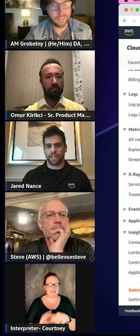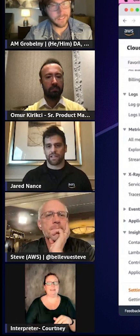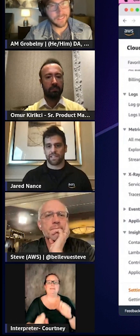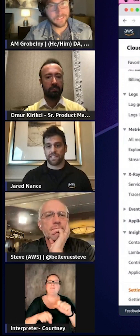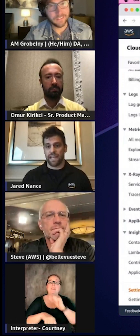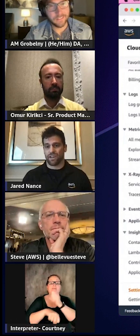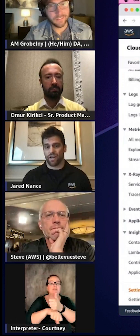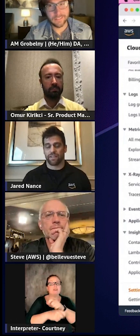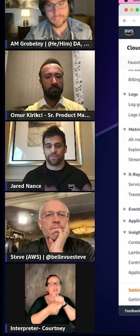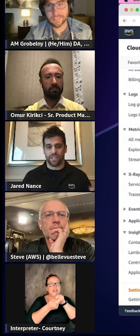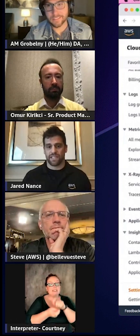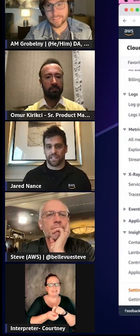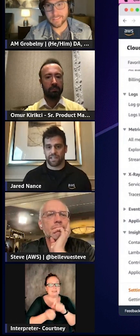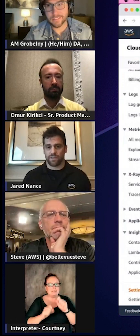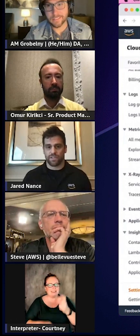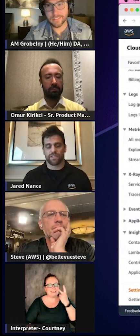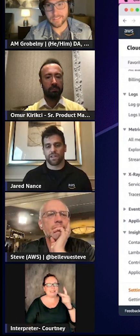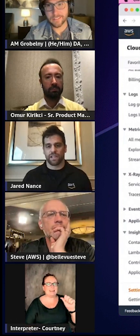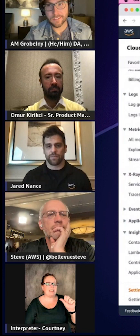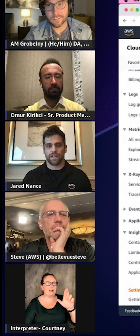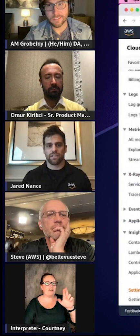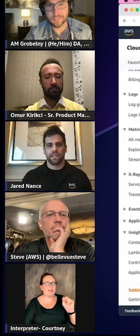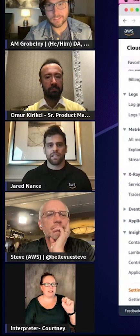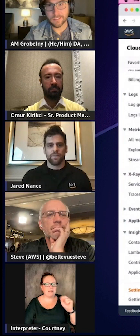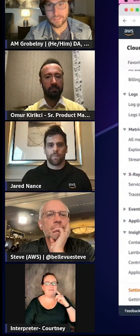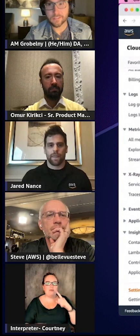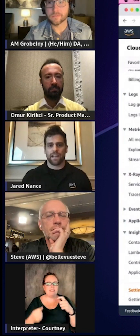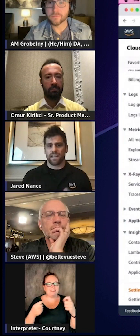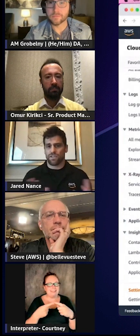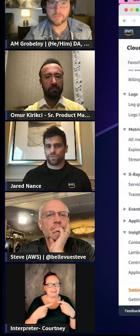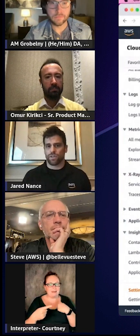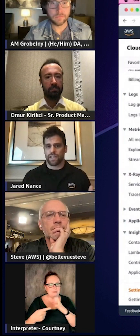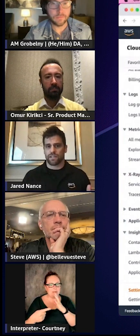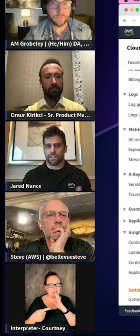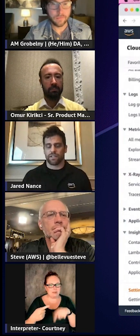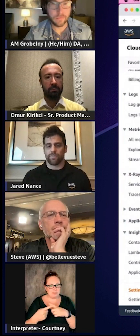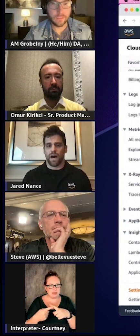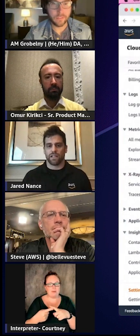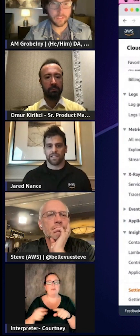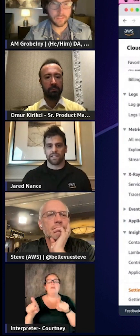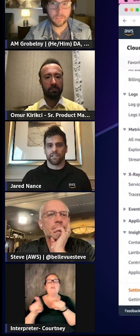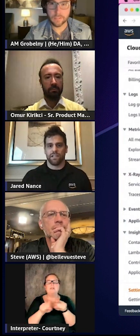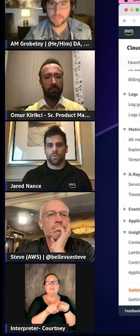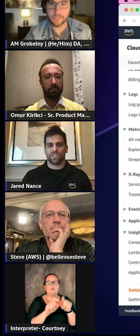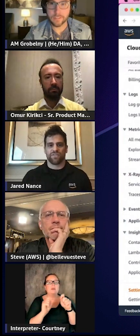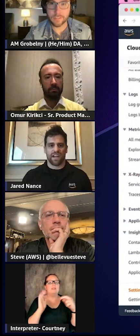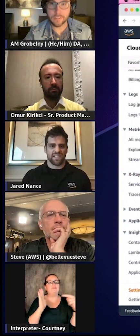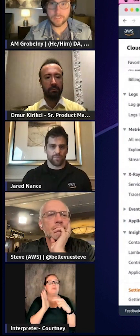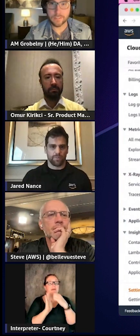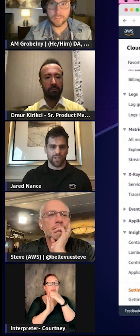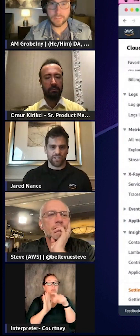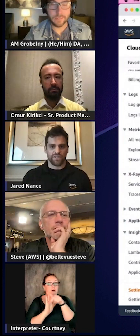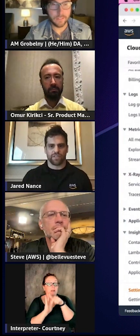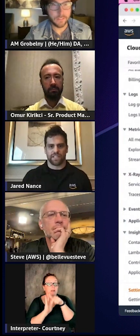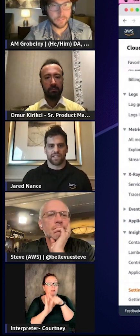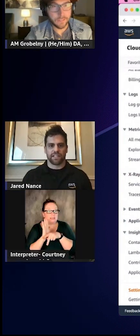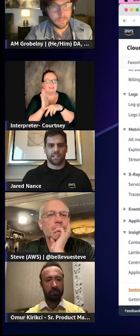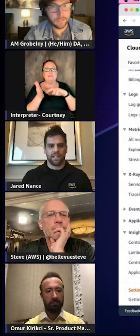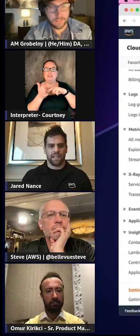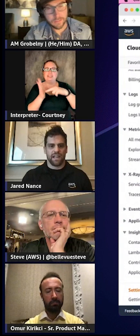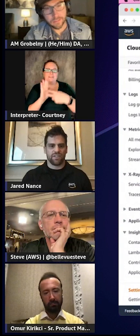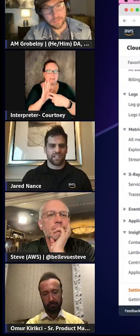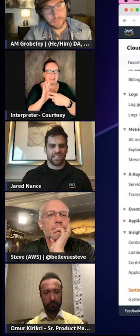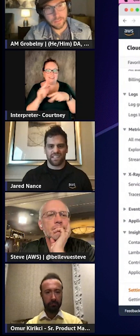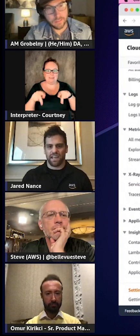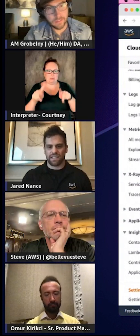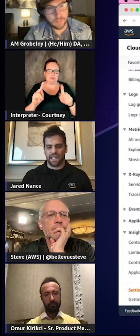where I can see the ARN for the sink that I was talking about. And I can also look at the policy, which defines the permissions for this sink.